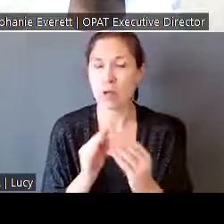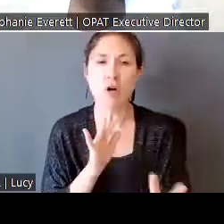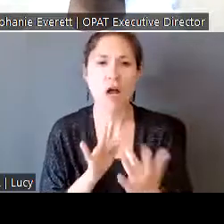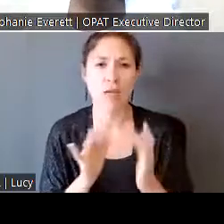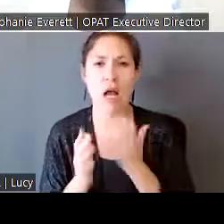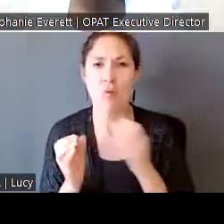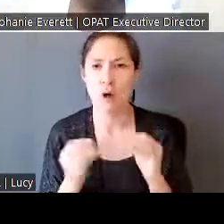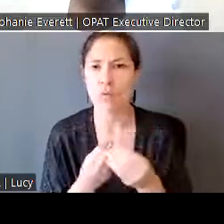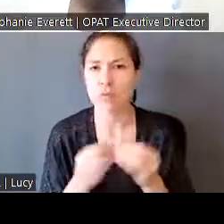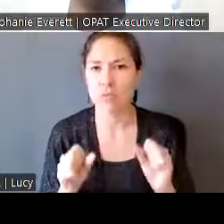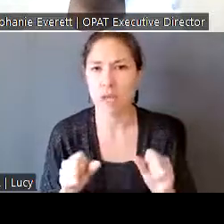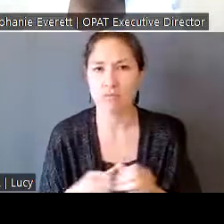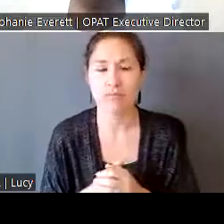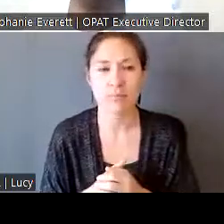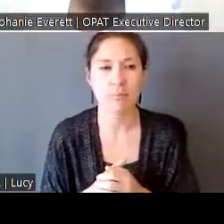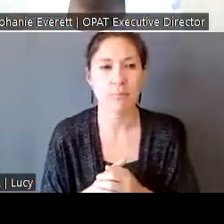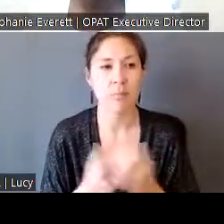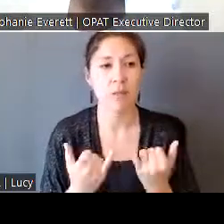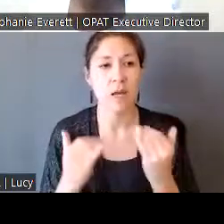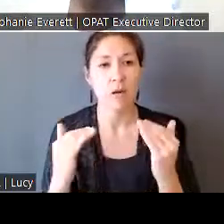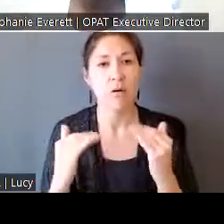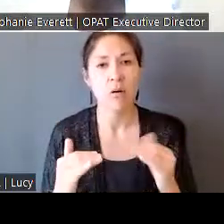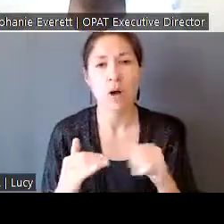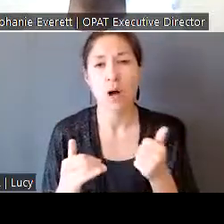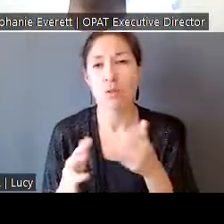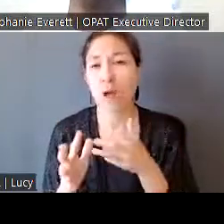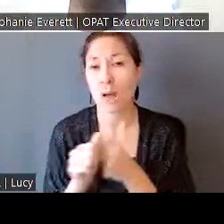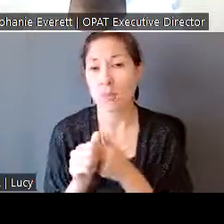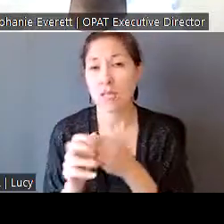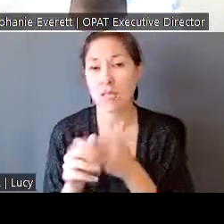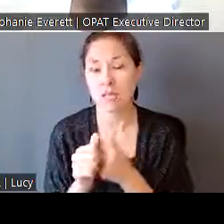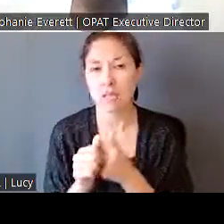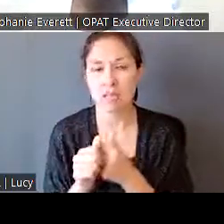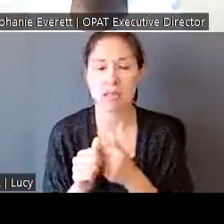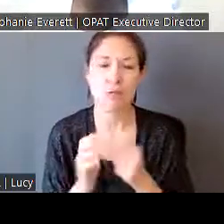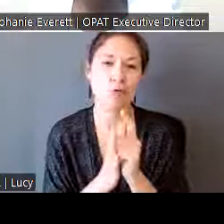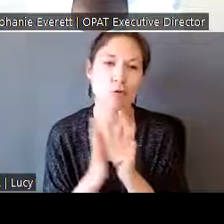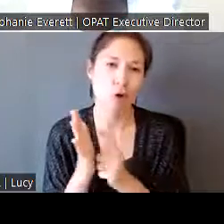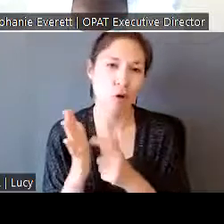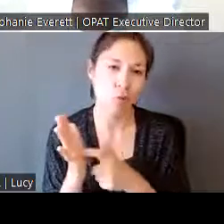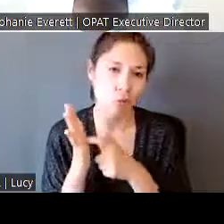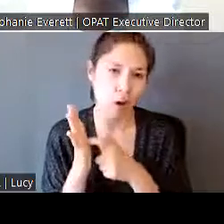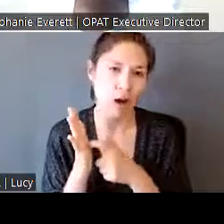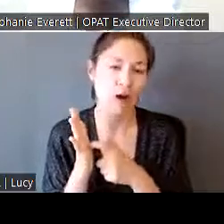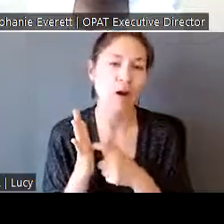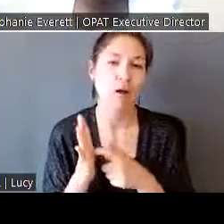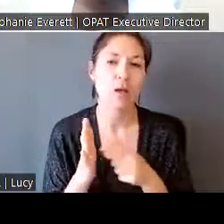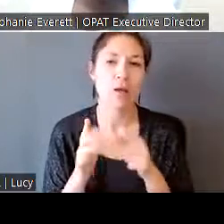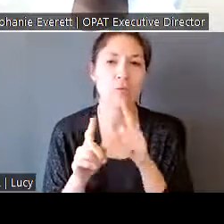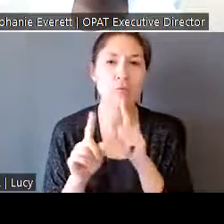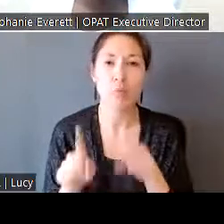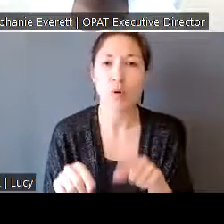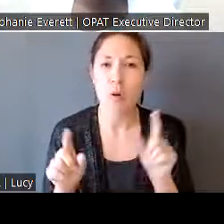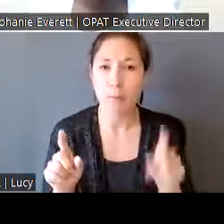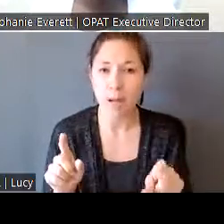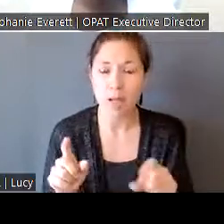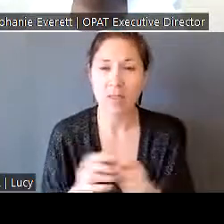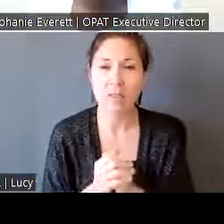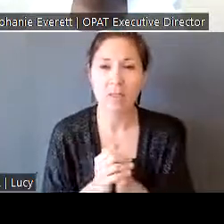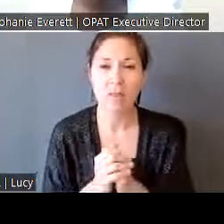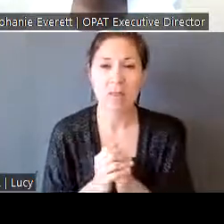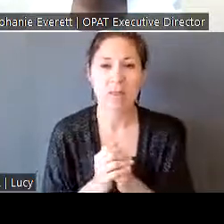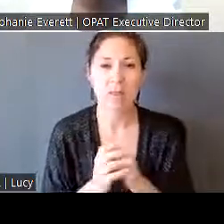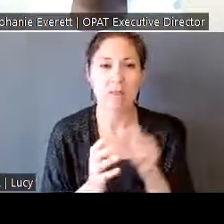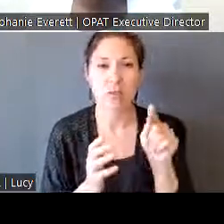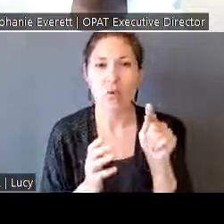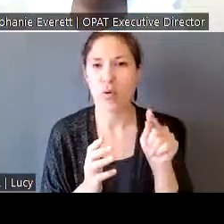So now I'm going to go into some more updates that are also required by ordinance from that we report out. So these will just